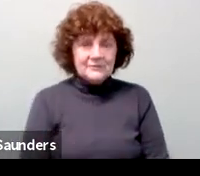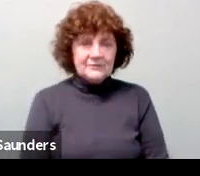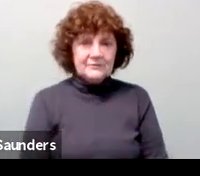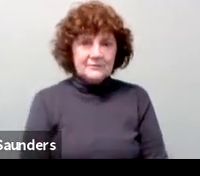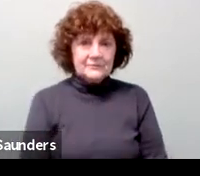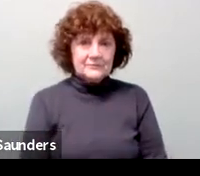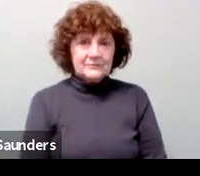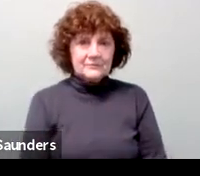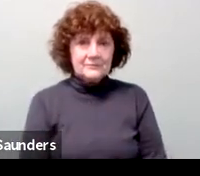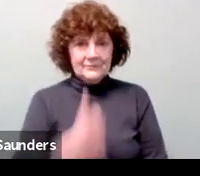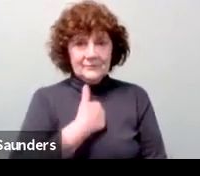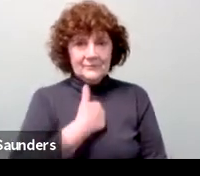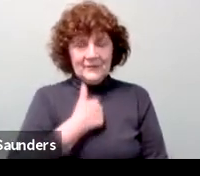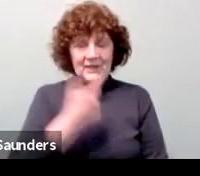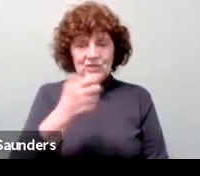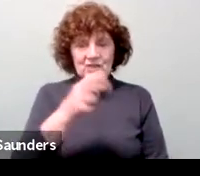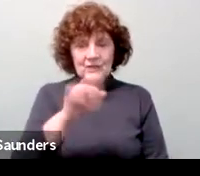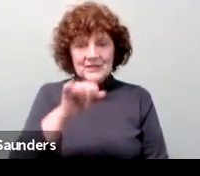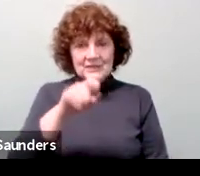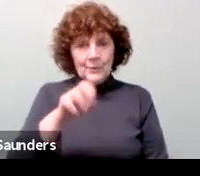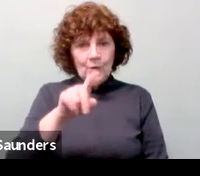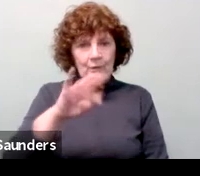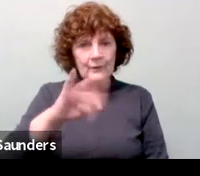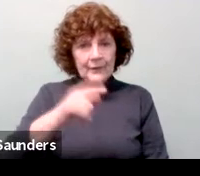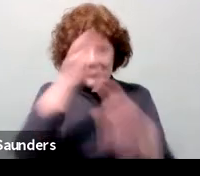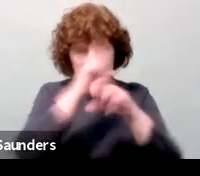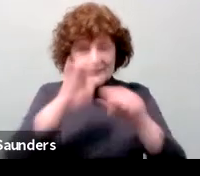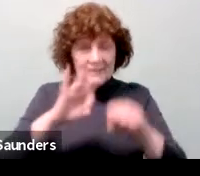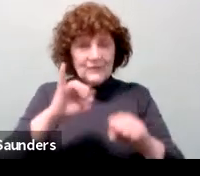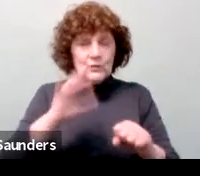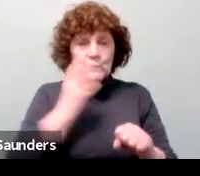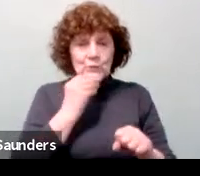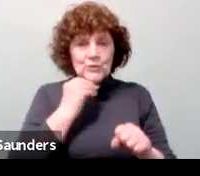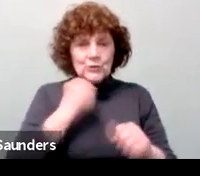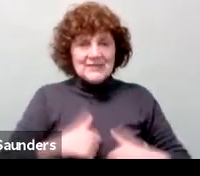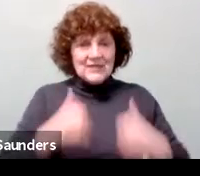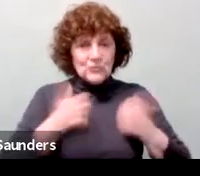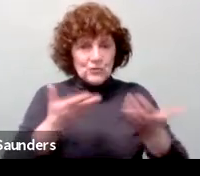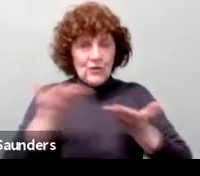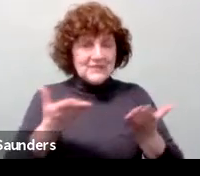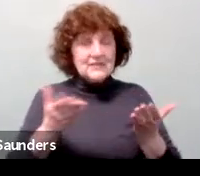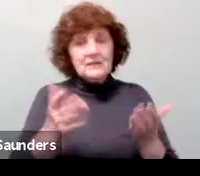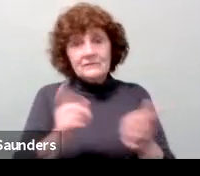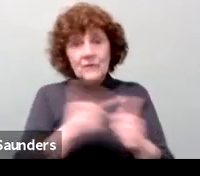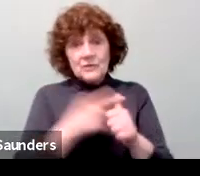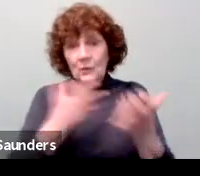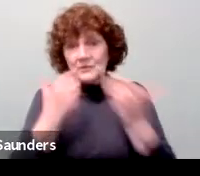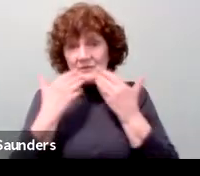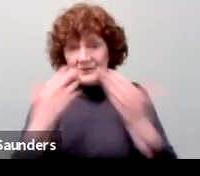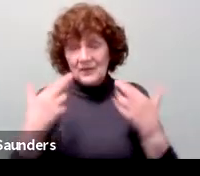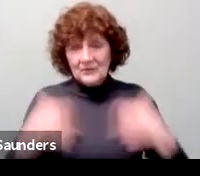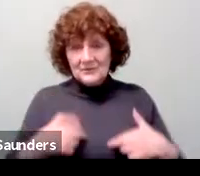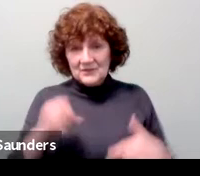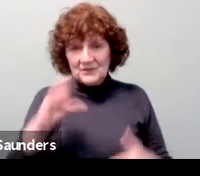I'm Jerry Sperling. I'm president of Jewish Residential Services. And first of all, I want to thank Rabbi Schiff for